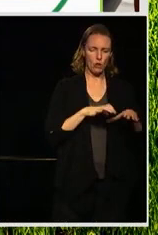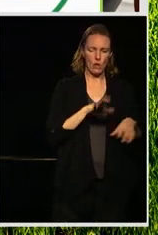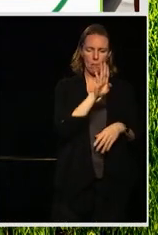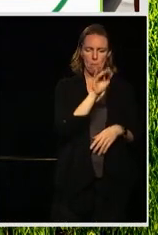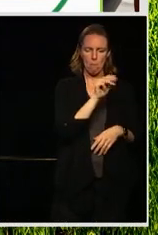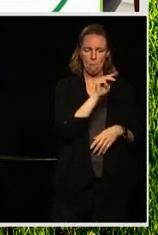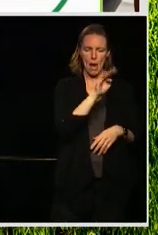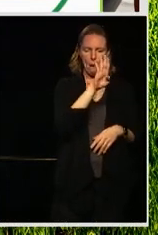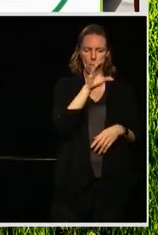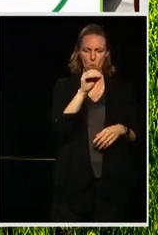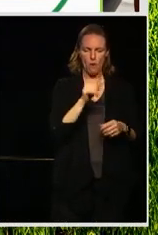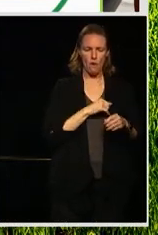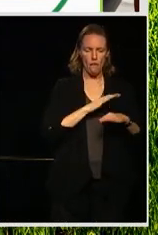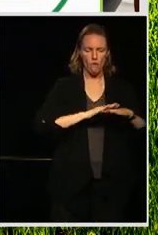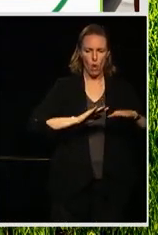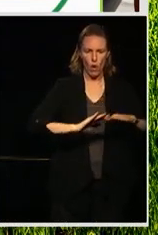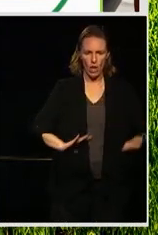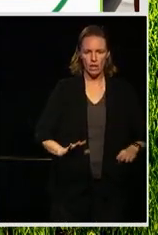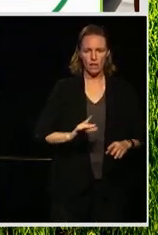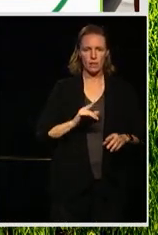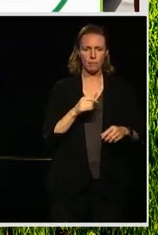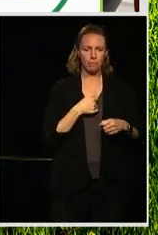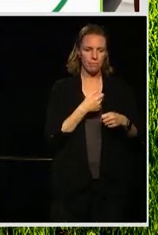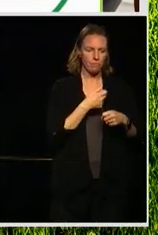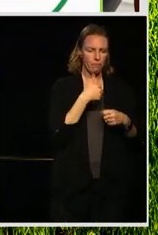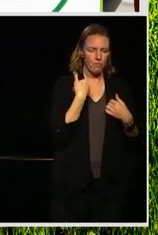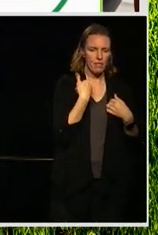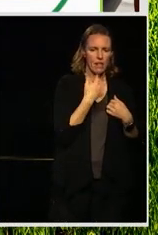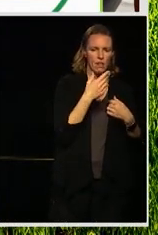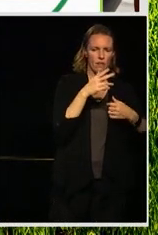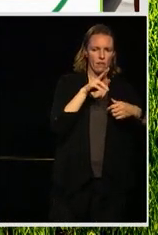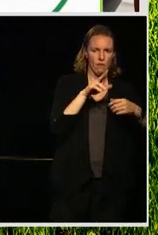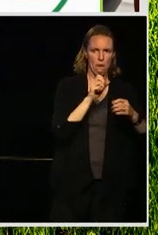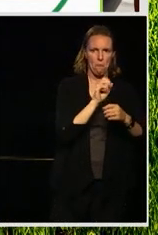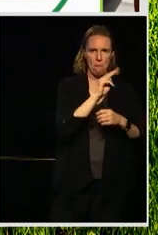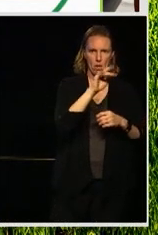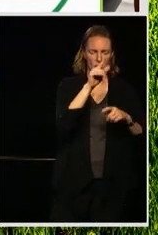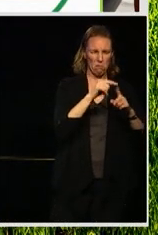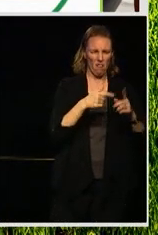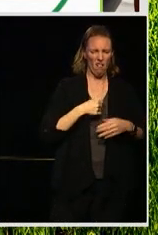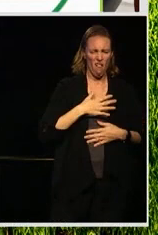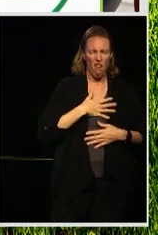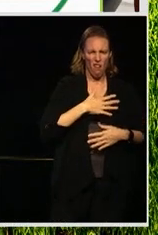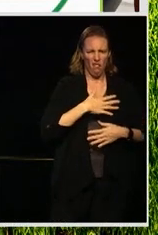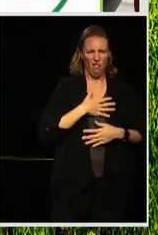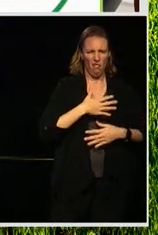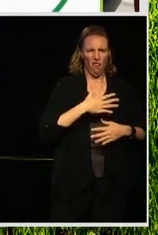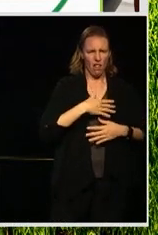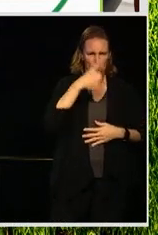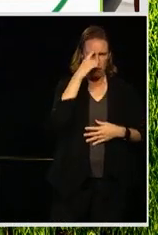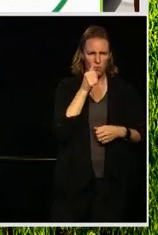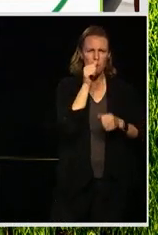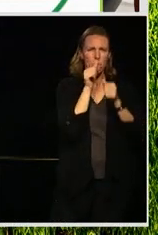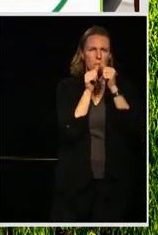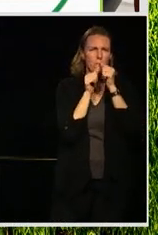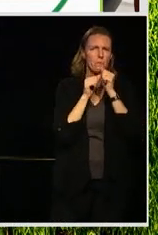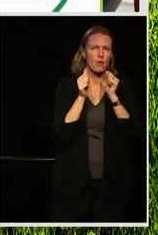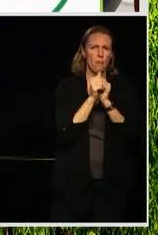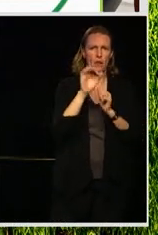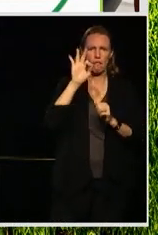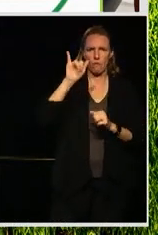had the most sustainable flooring on the market, but I developed respiratory conditions because we were dealing with